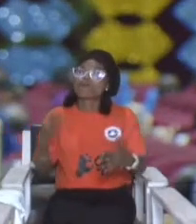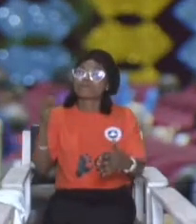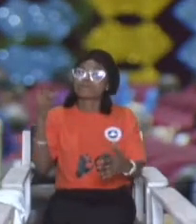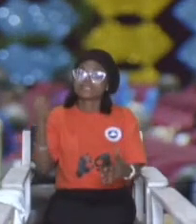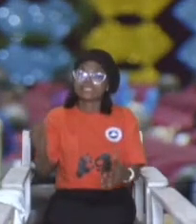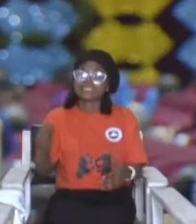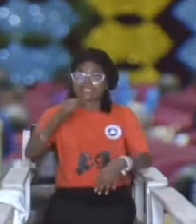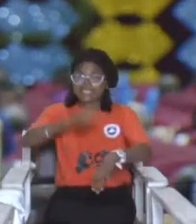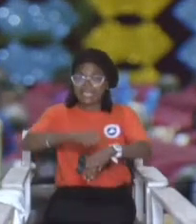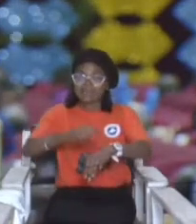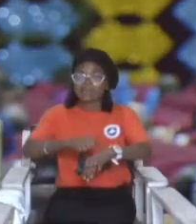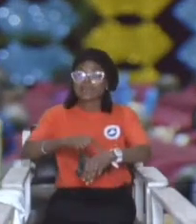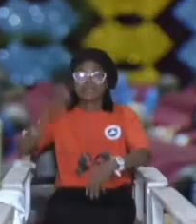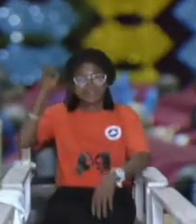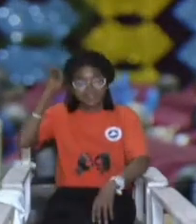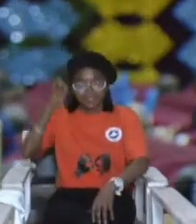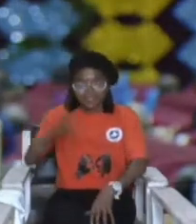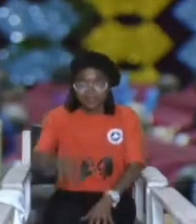rod,